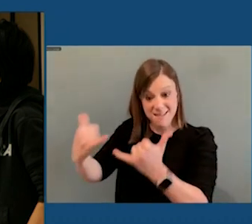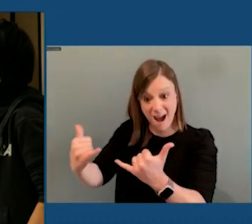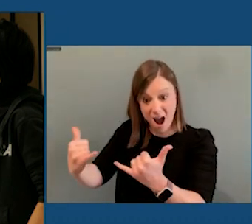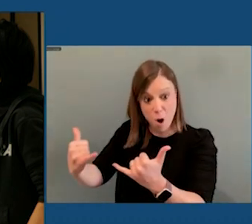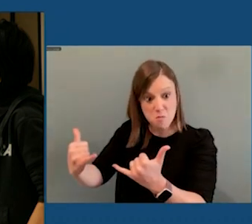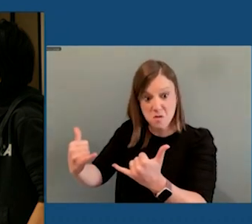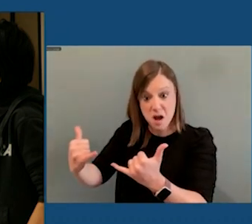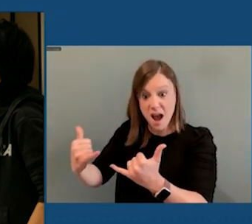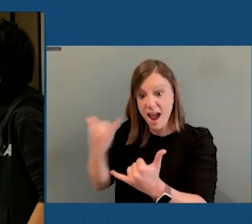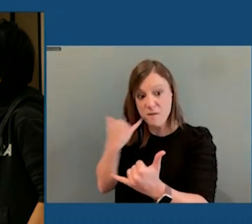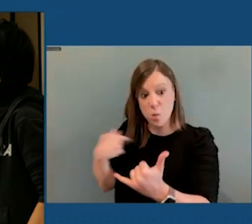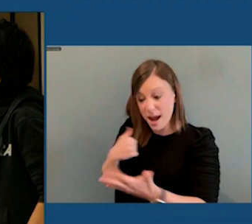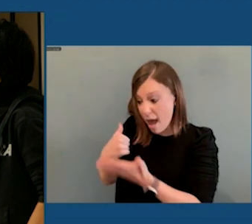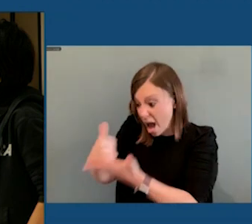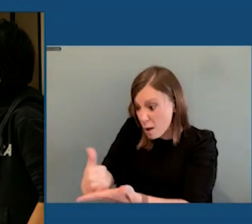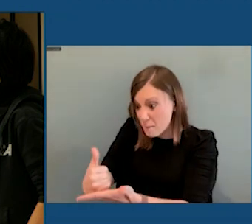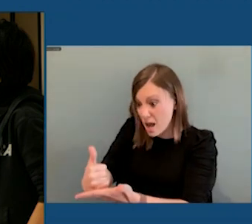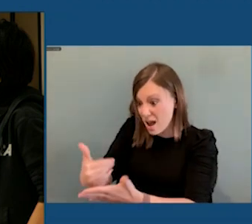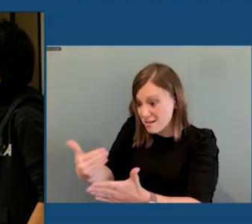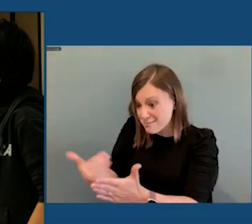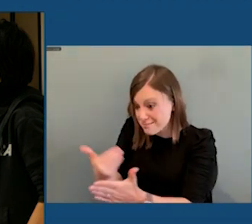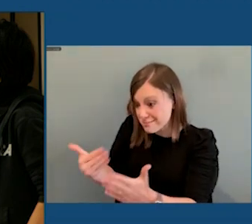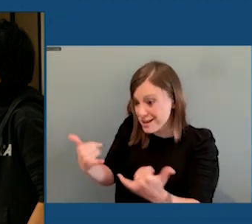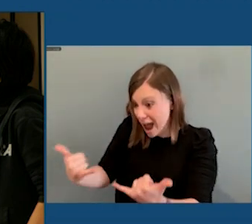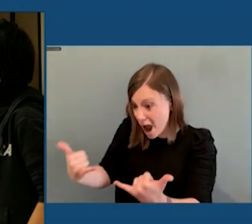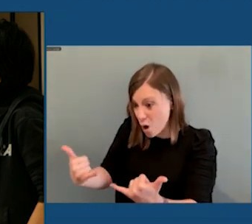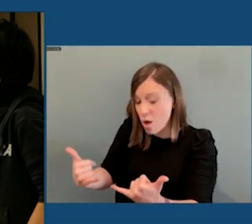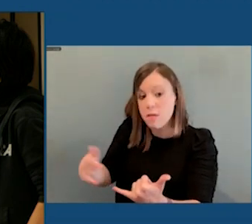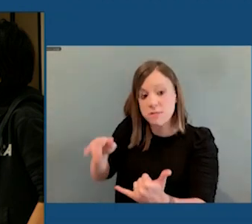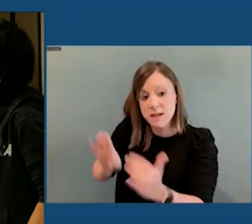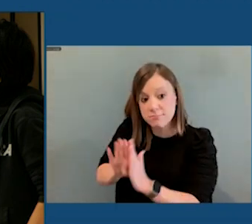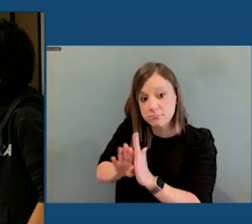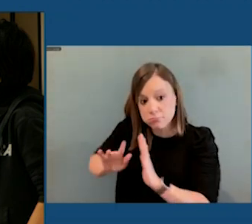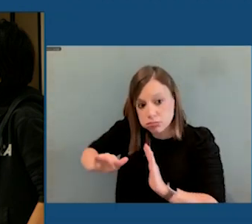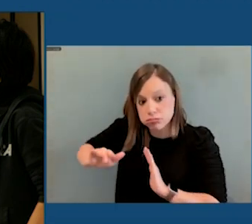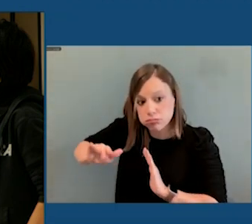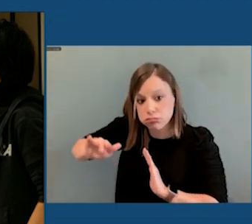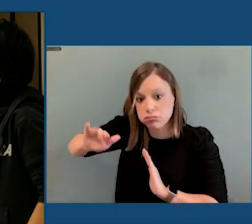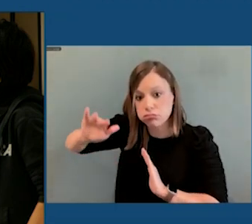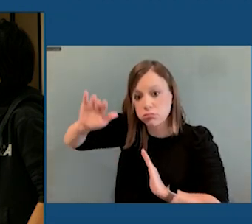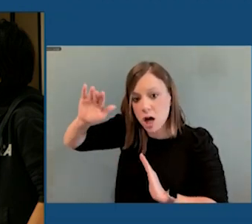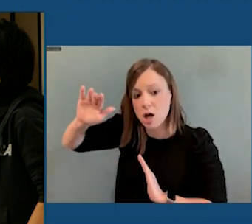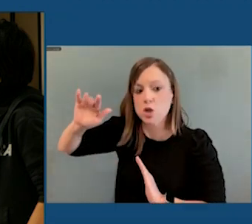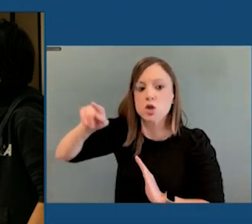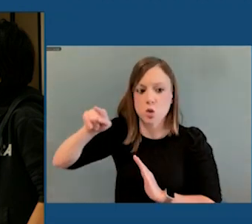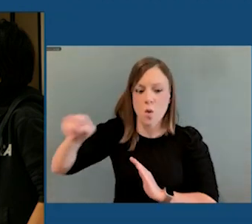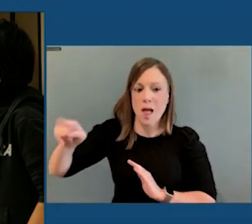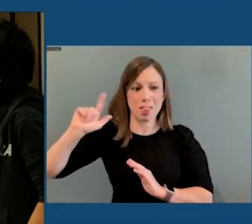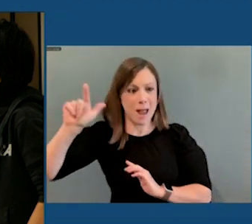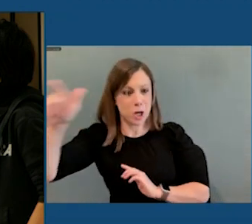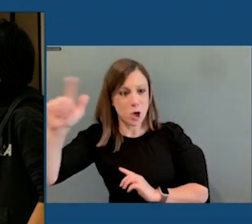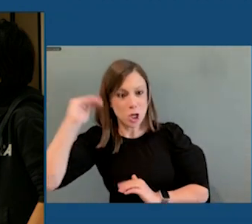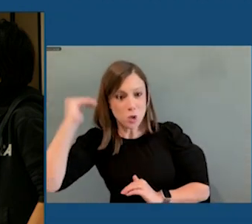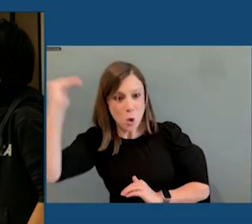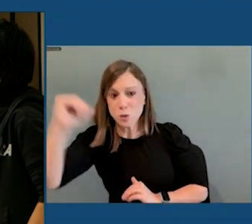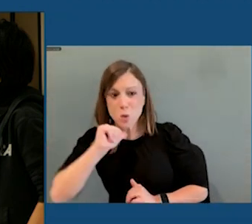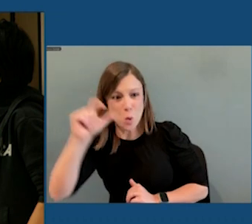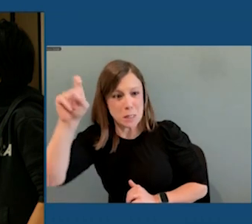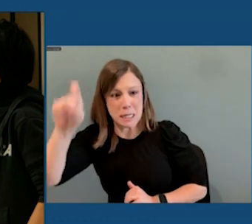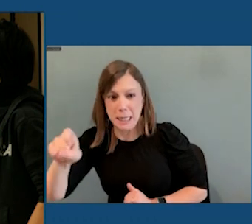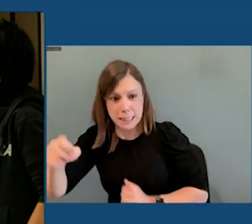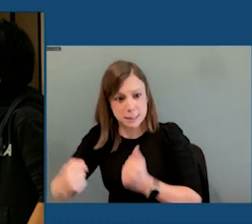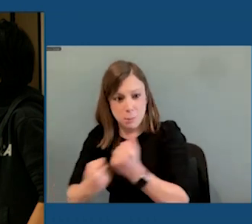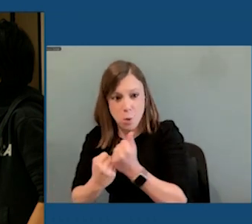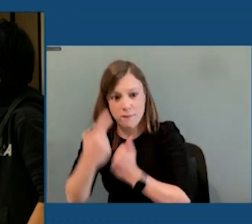of help later. It's a smart investment. So we're investing $19 million in mental health support for school-age